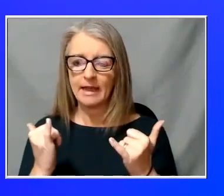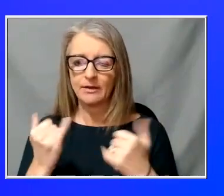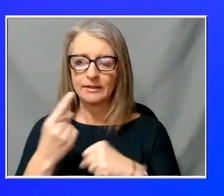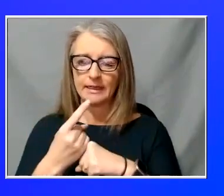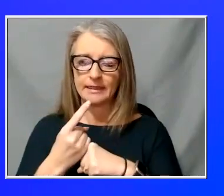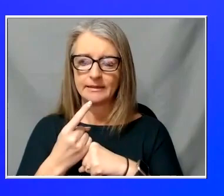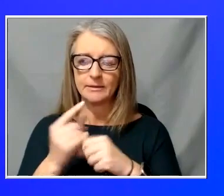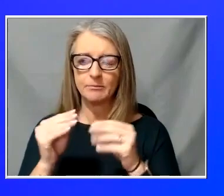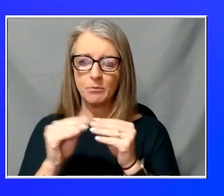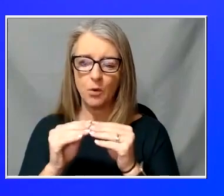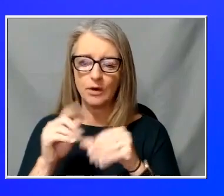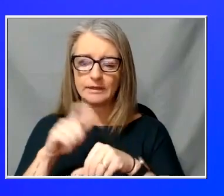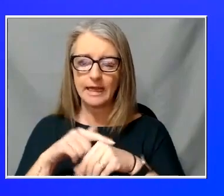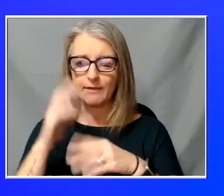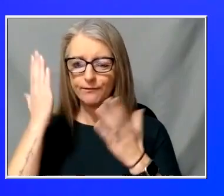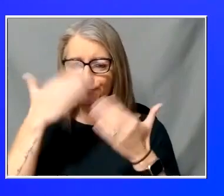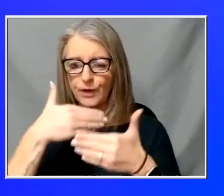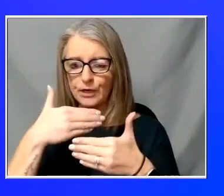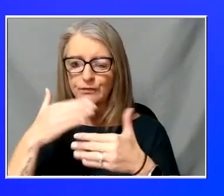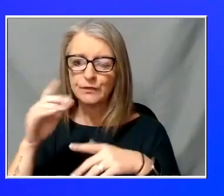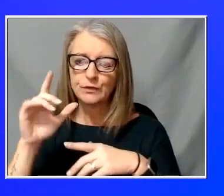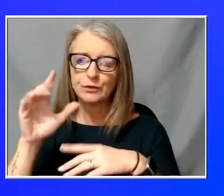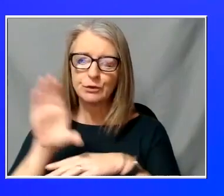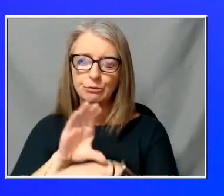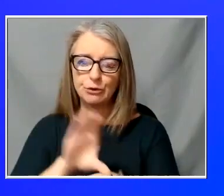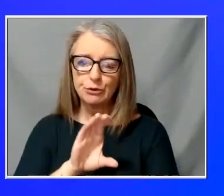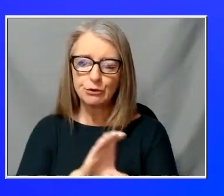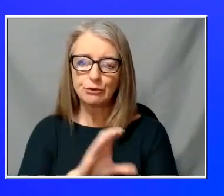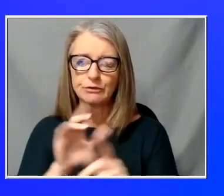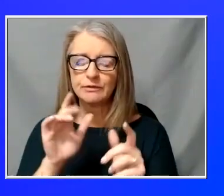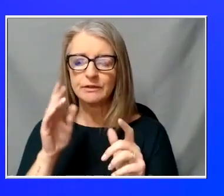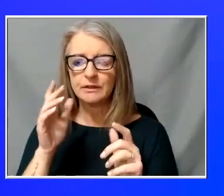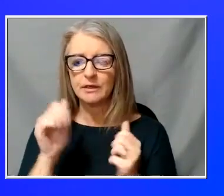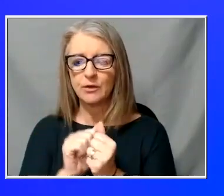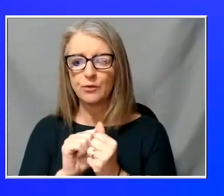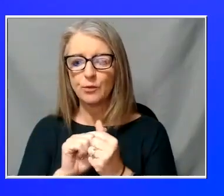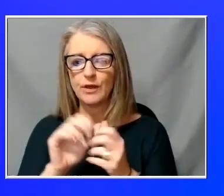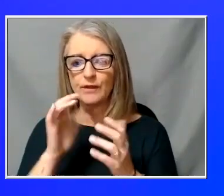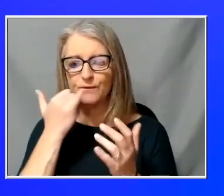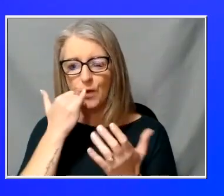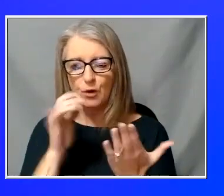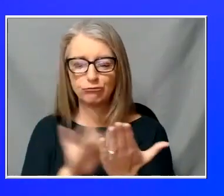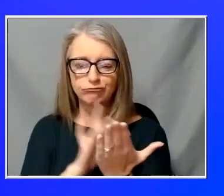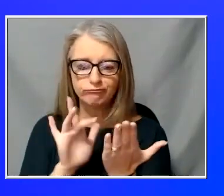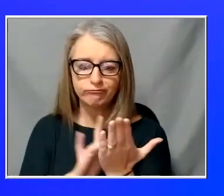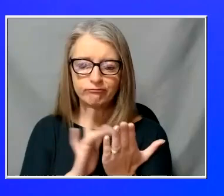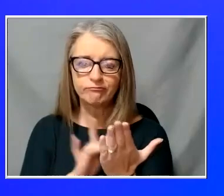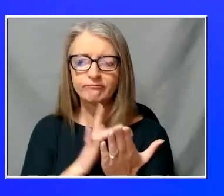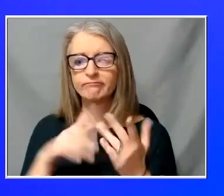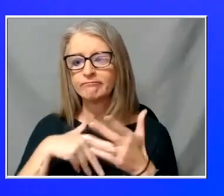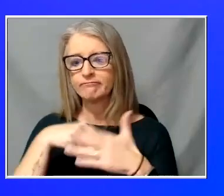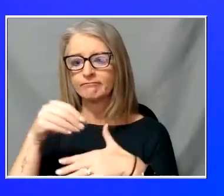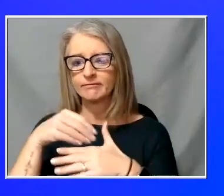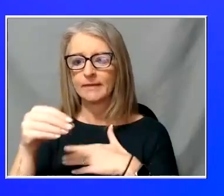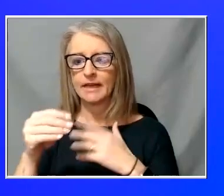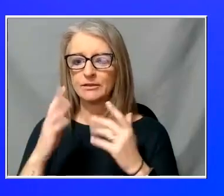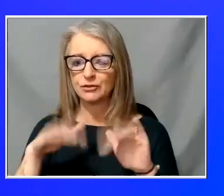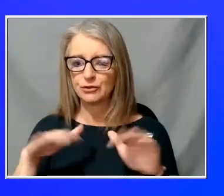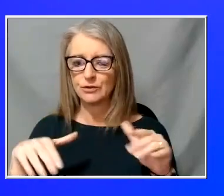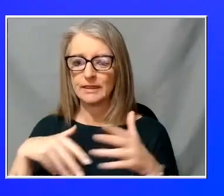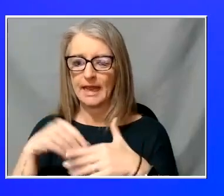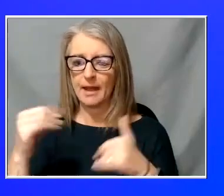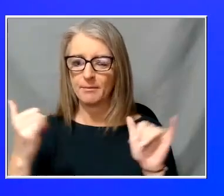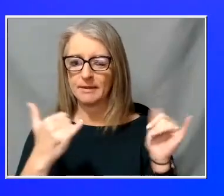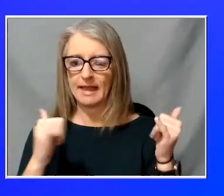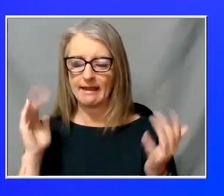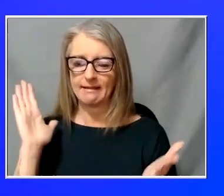front of computer, on the screen, in front of your phone, and being out, children being out played